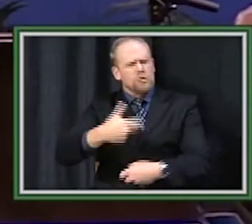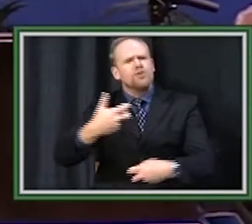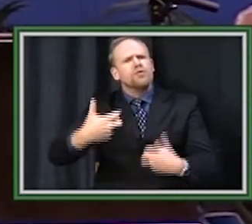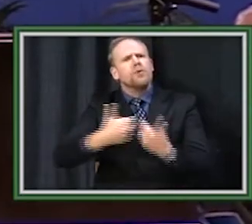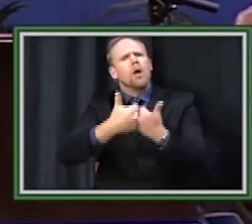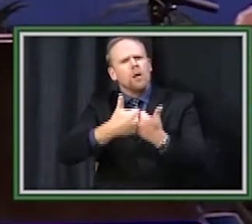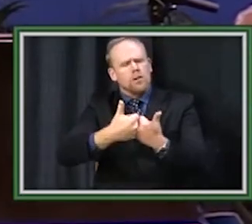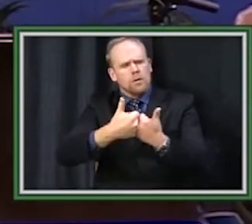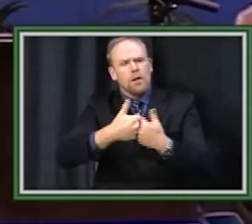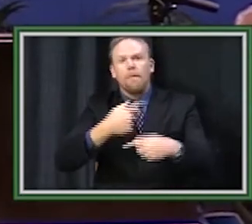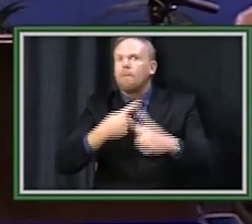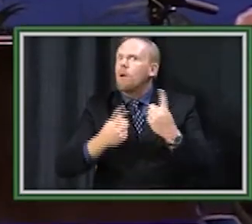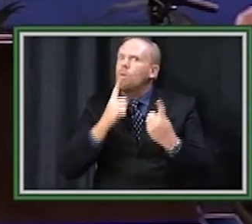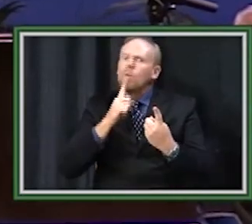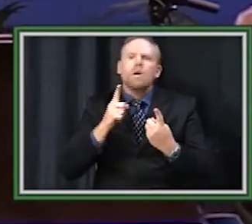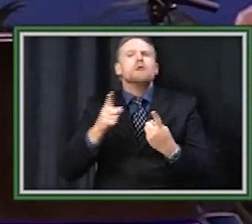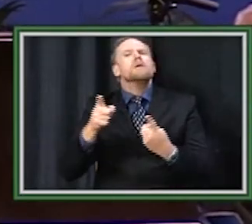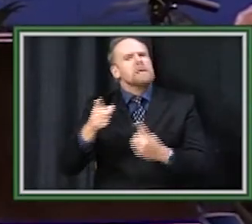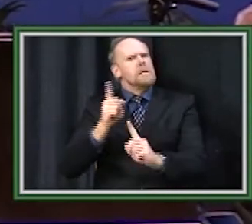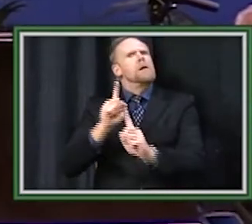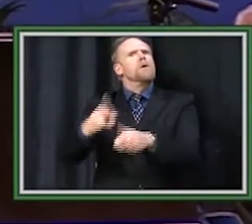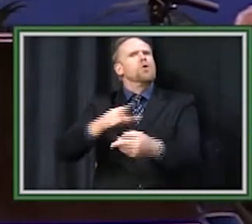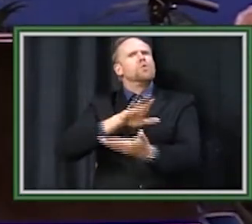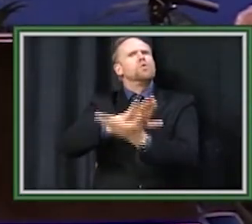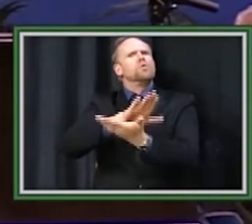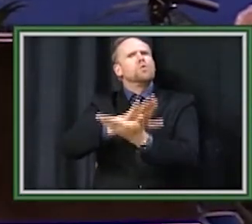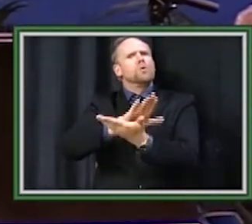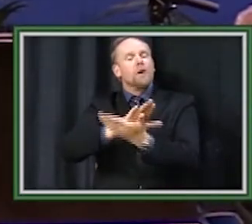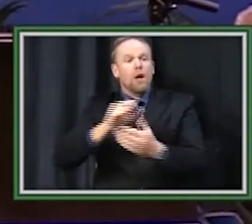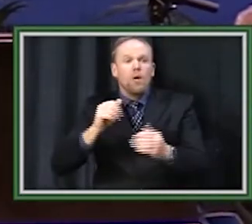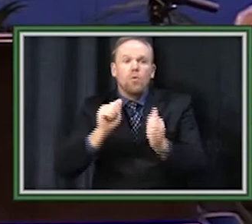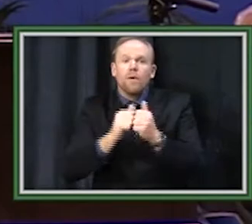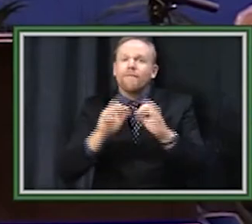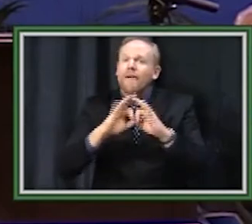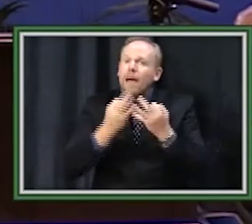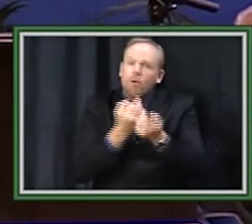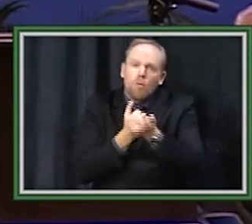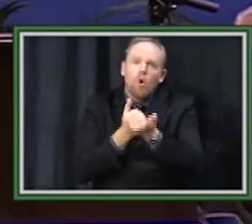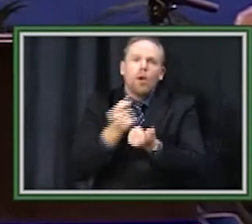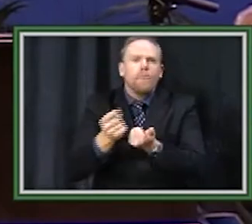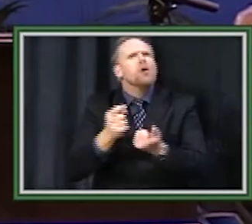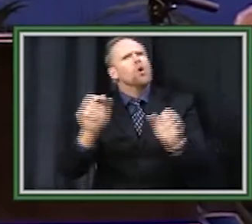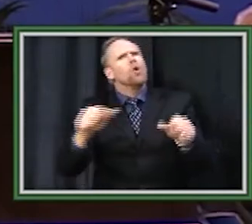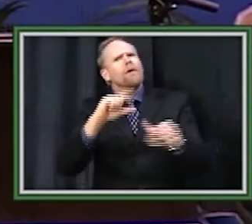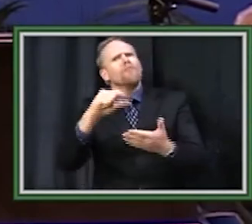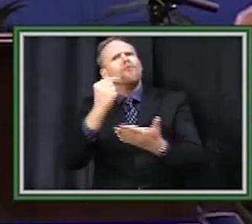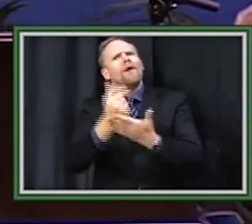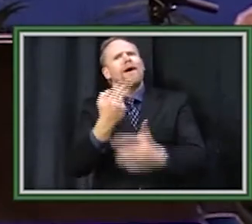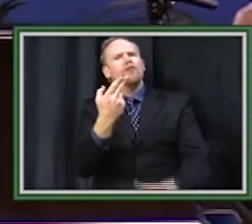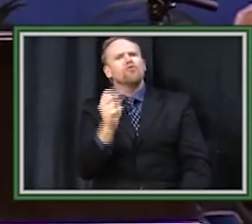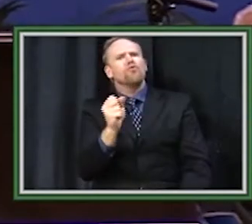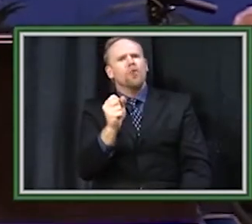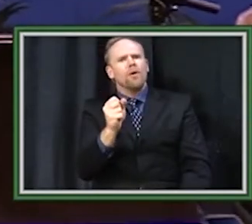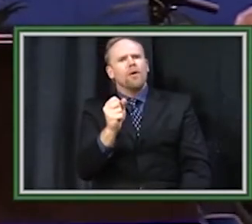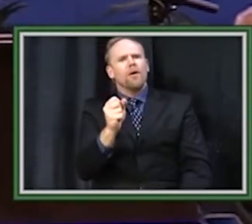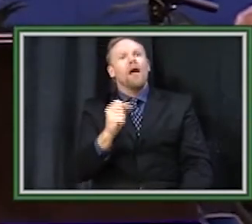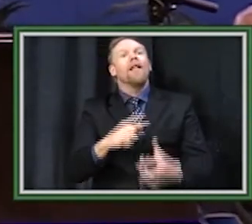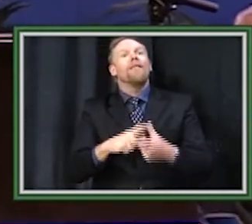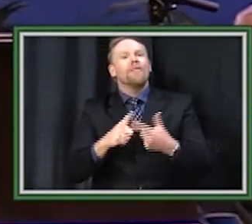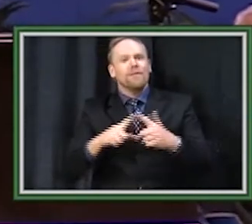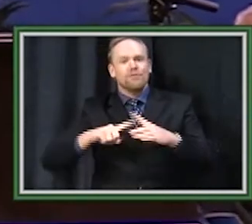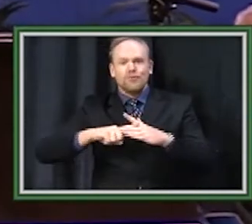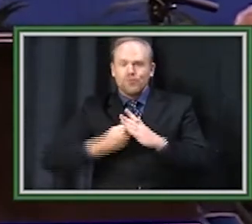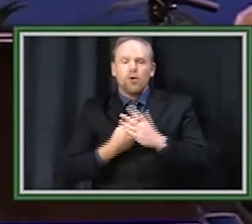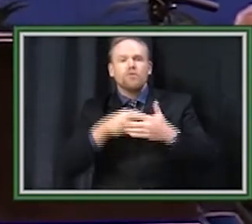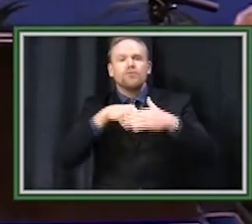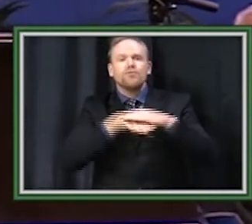and abounding support from his loved ones that my dear Farhad was able to graduate high school, enter an engineering university, and